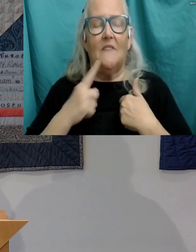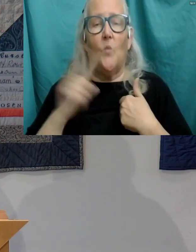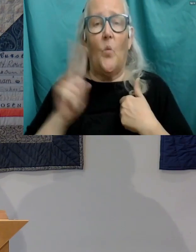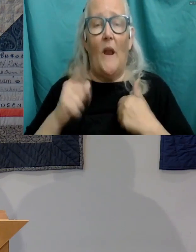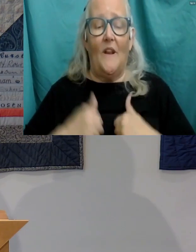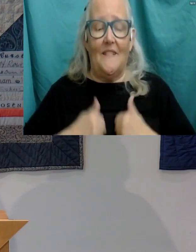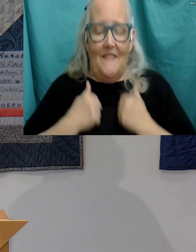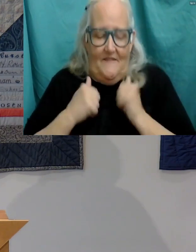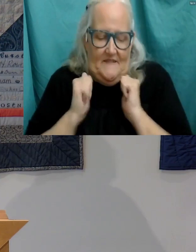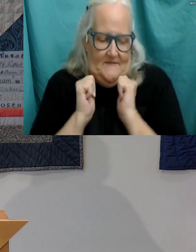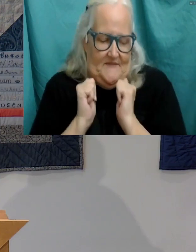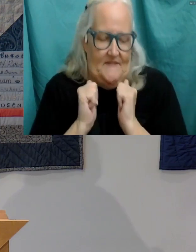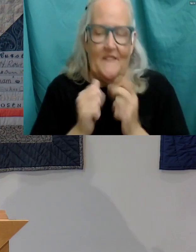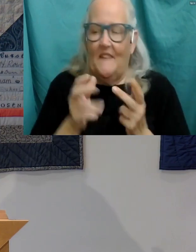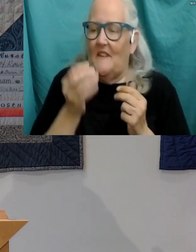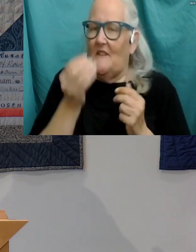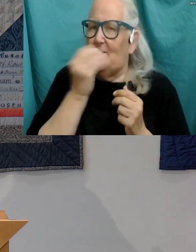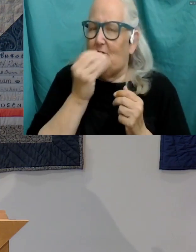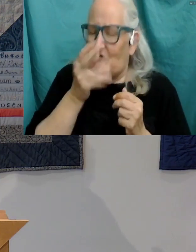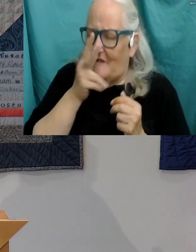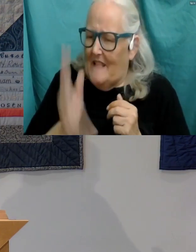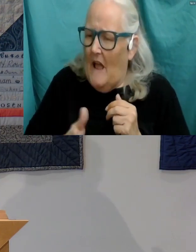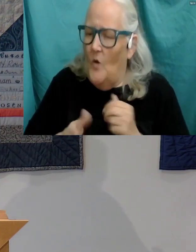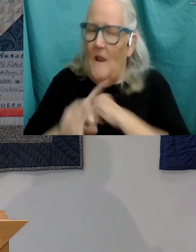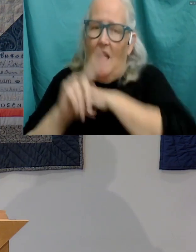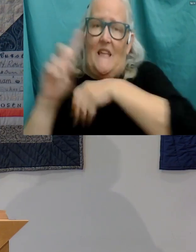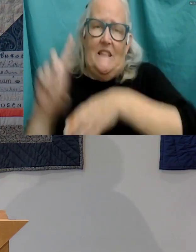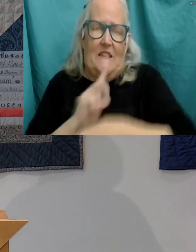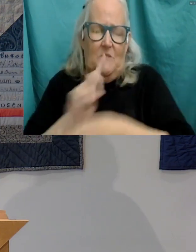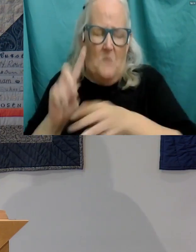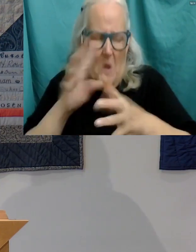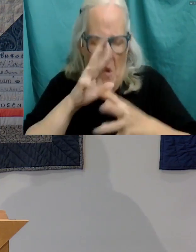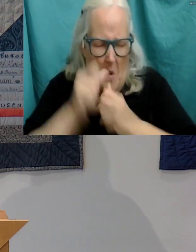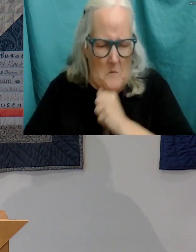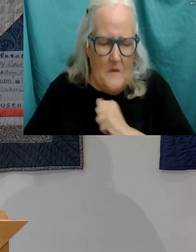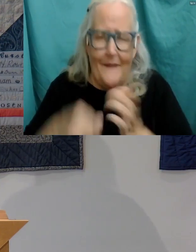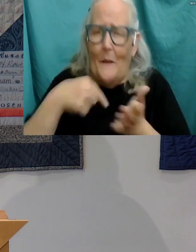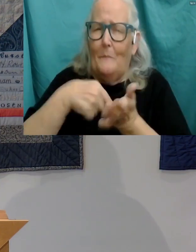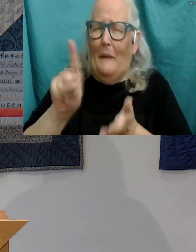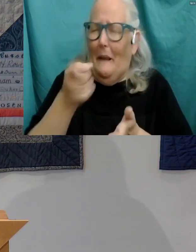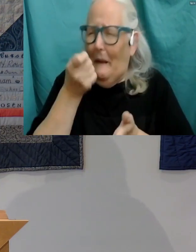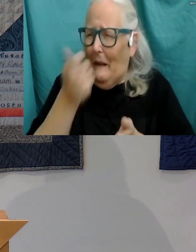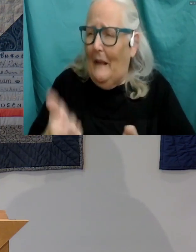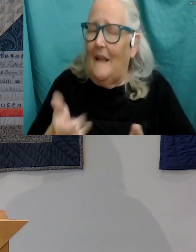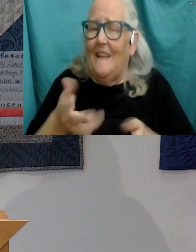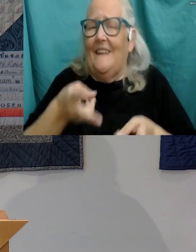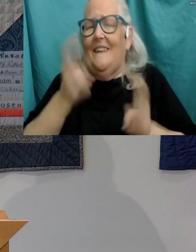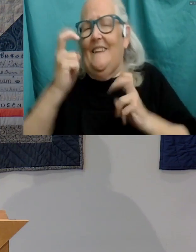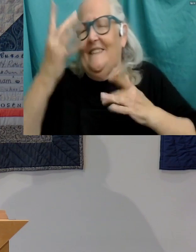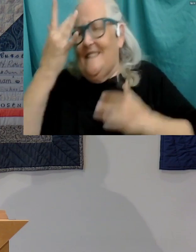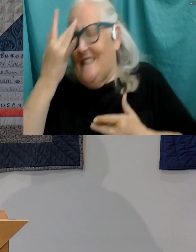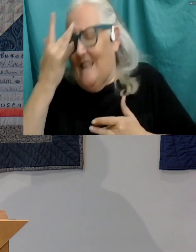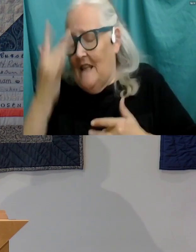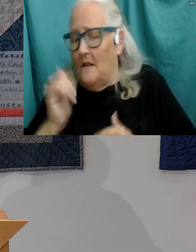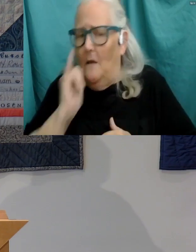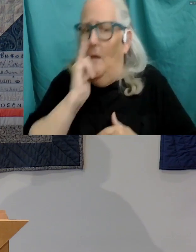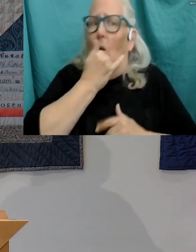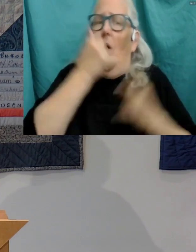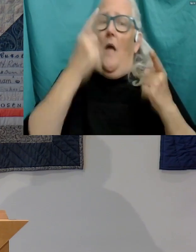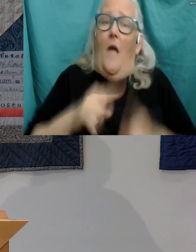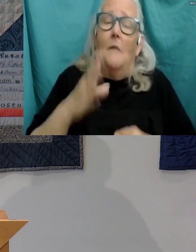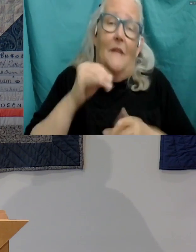brutal discipline, low wages, devastating diseases, disabling accidents, and premature death. Sign me up.